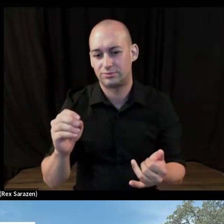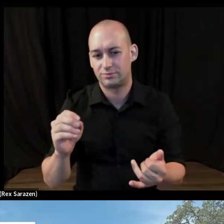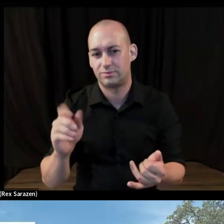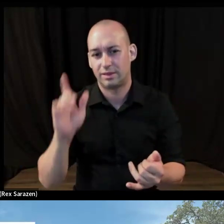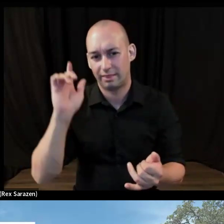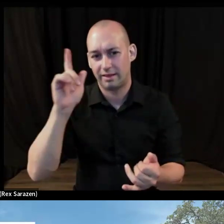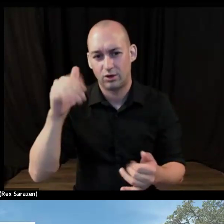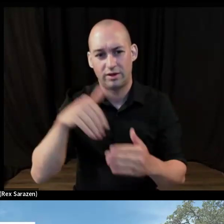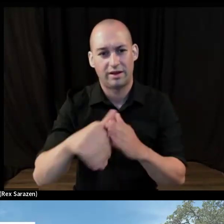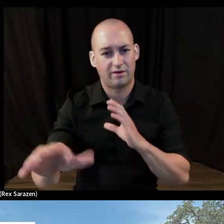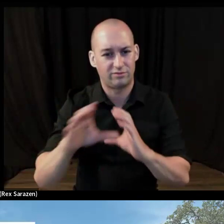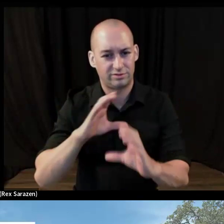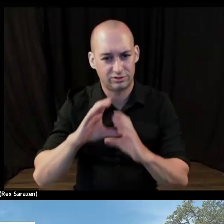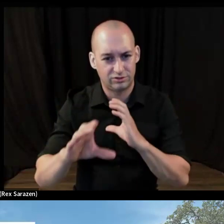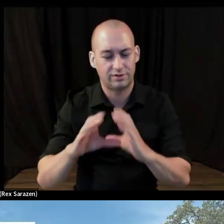the conversation,